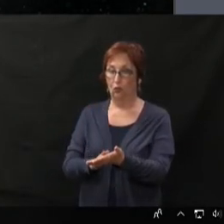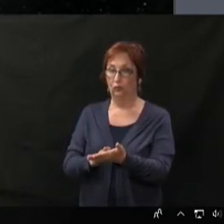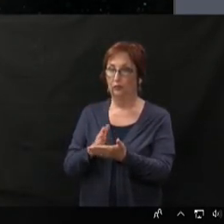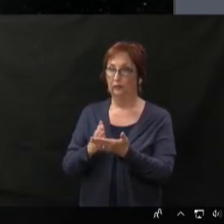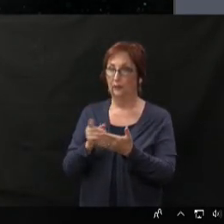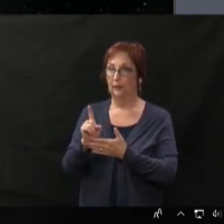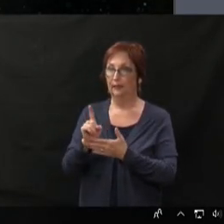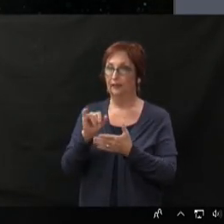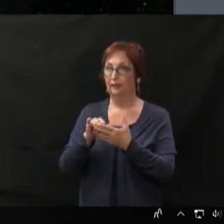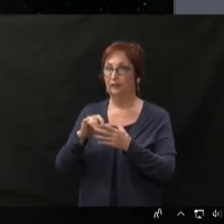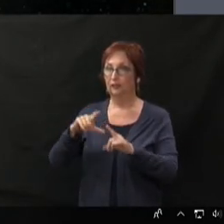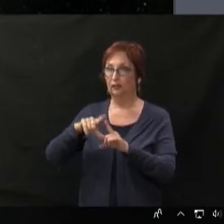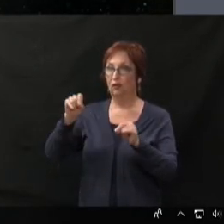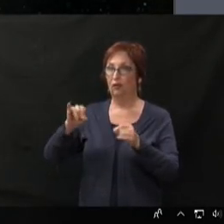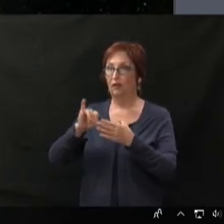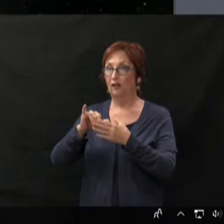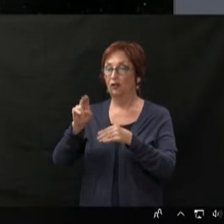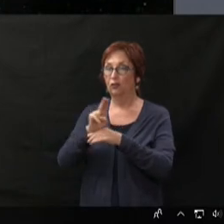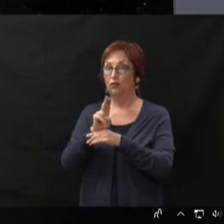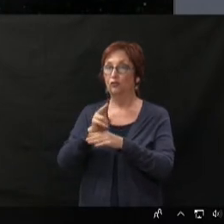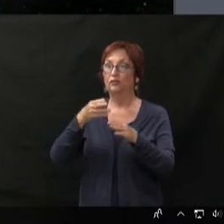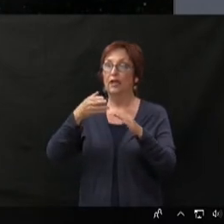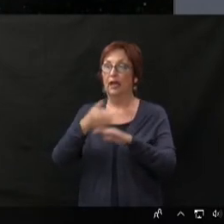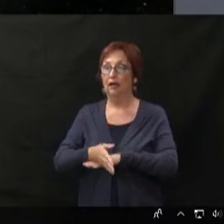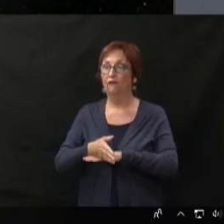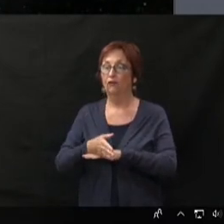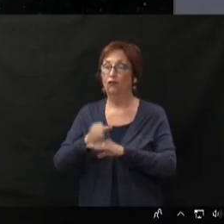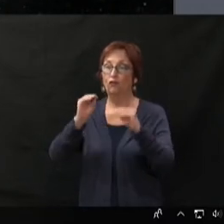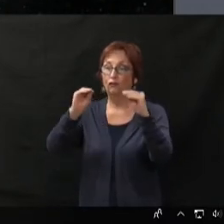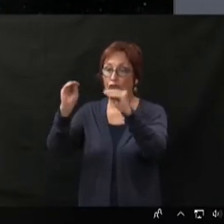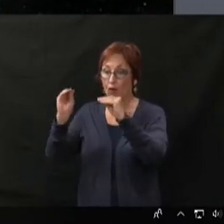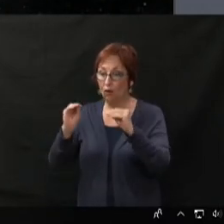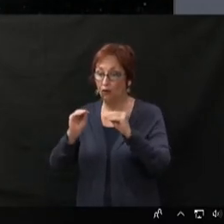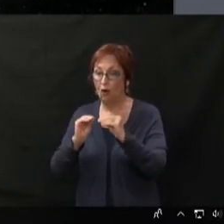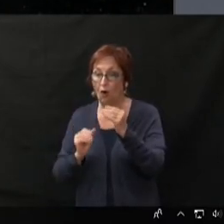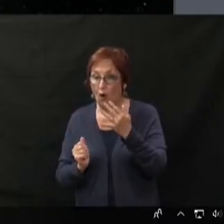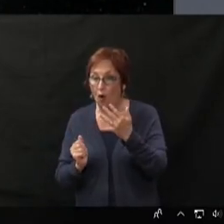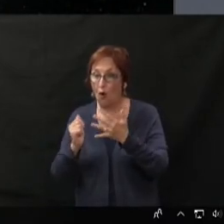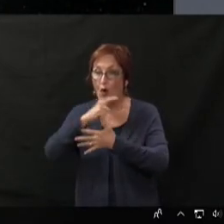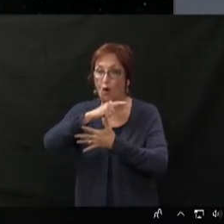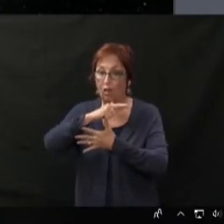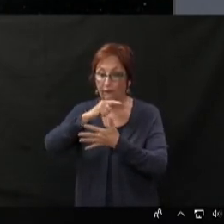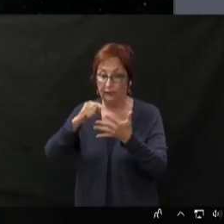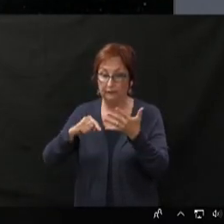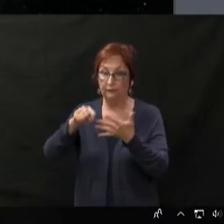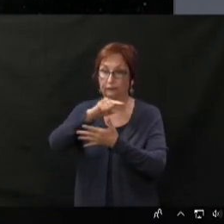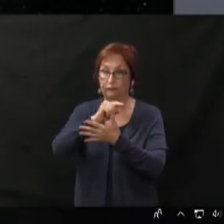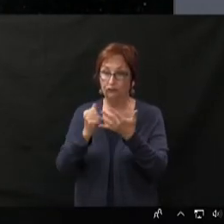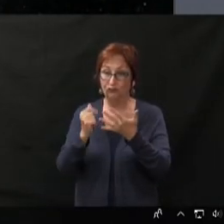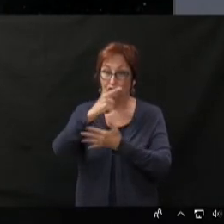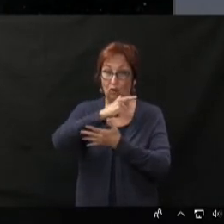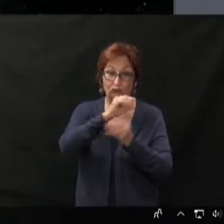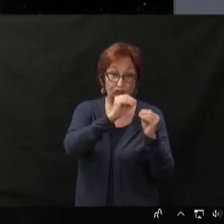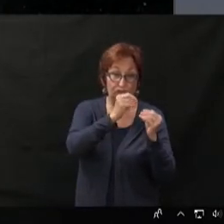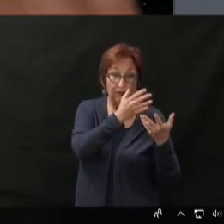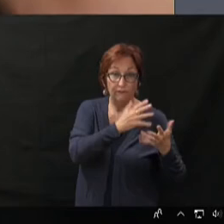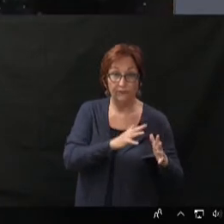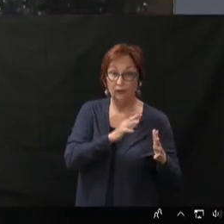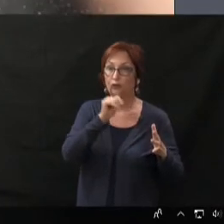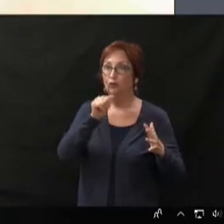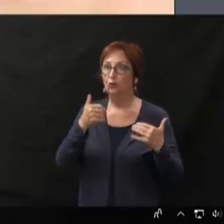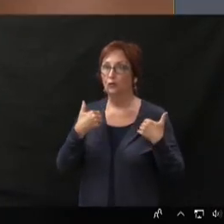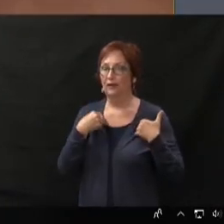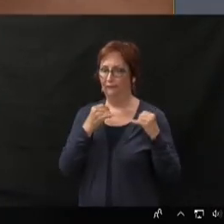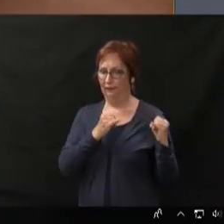the card you would use after you've taught all of them. So you don't have